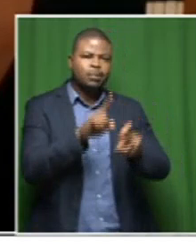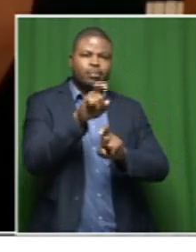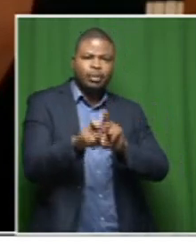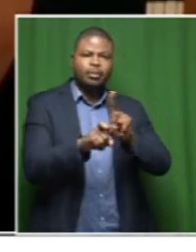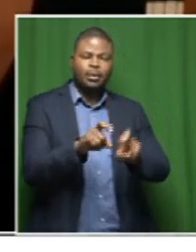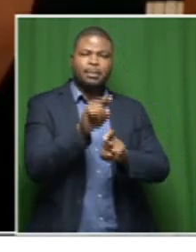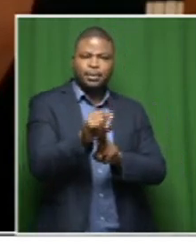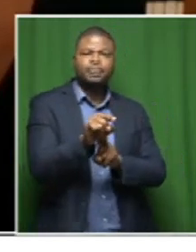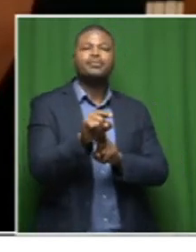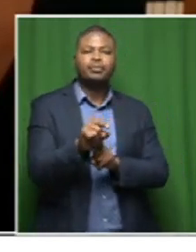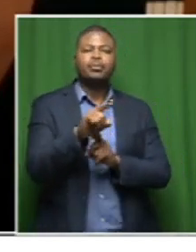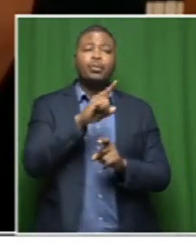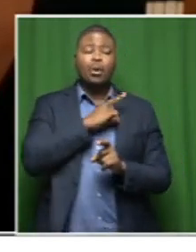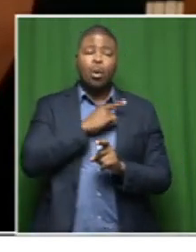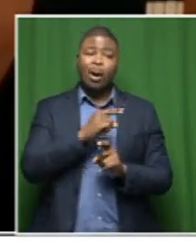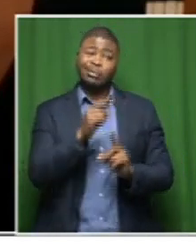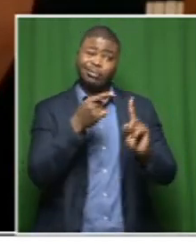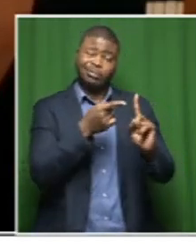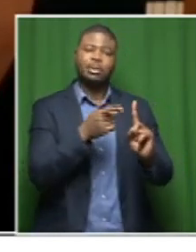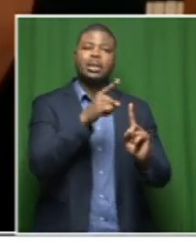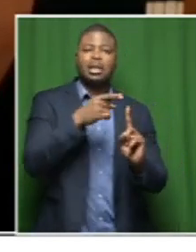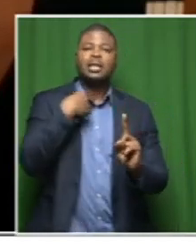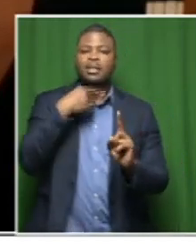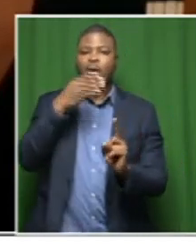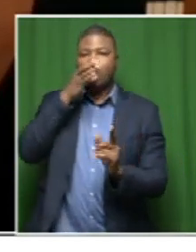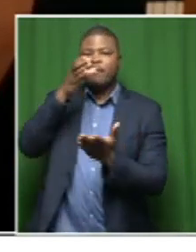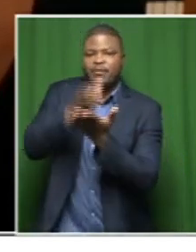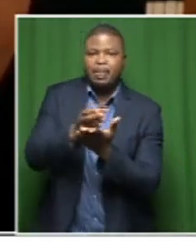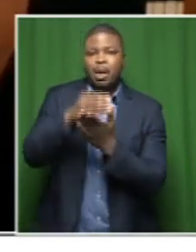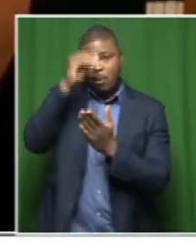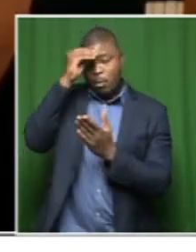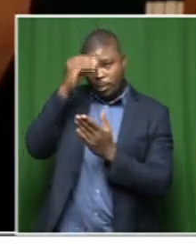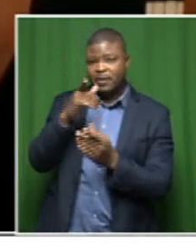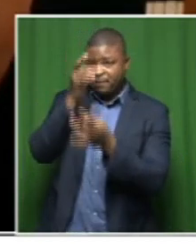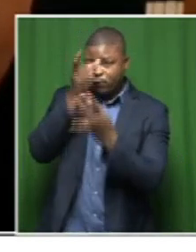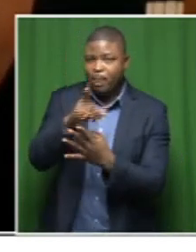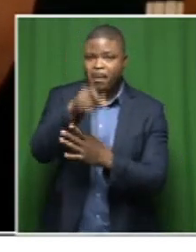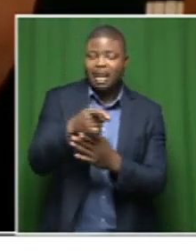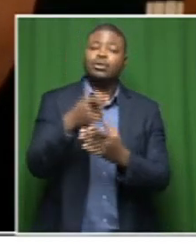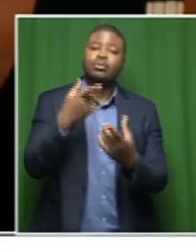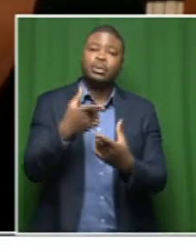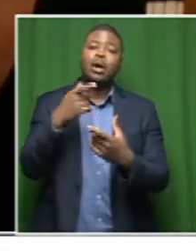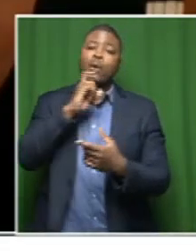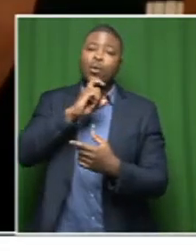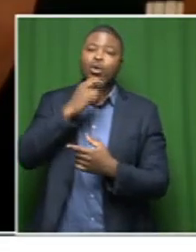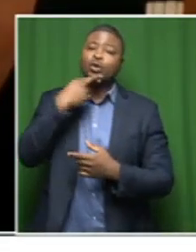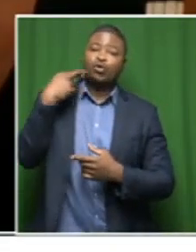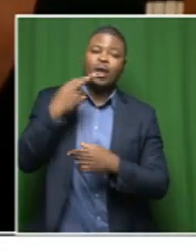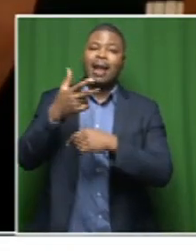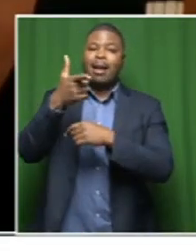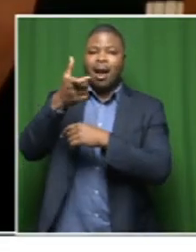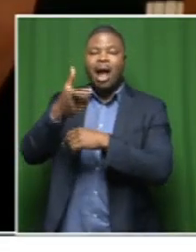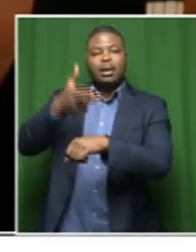as having been the one who issued a command to the police officers to shoot at the miners. You wanted him